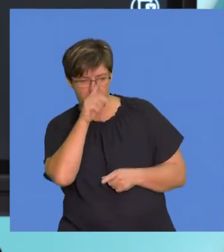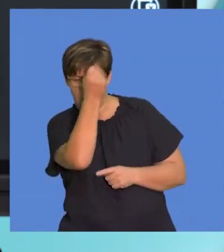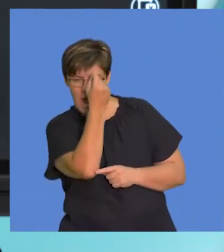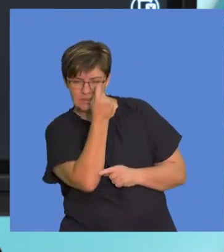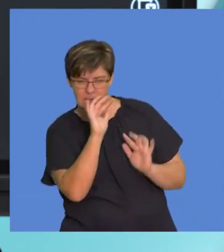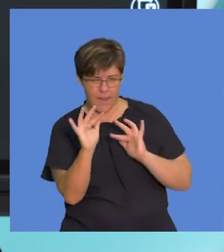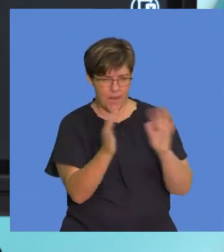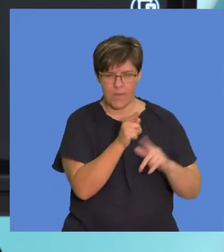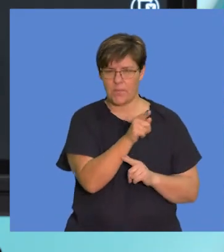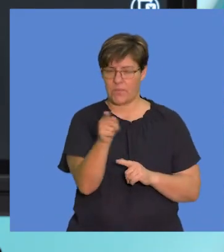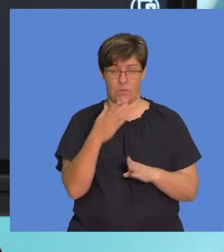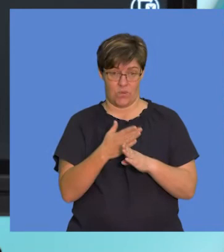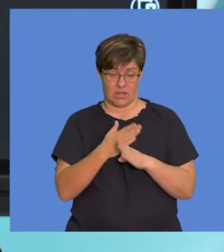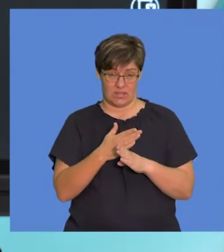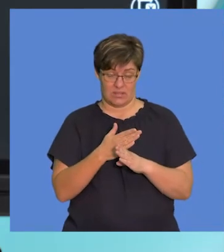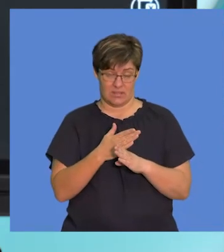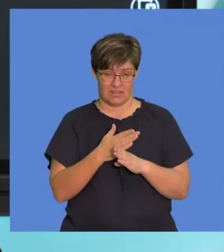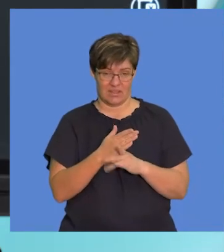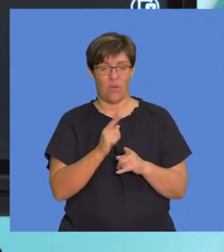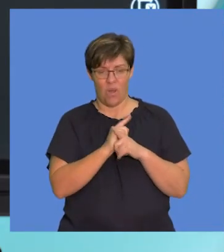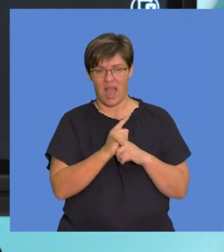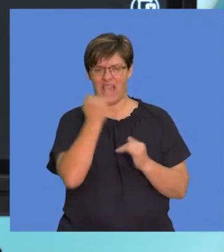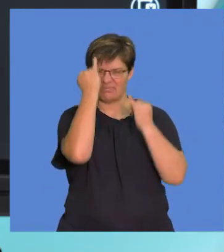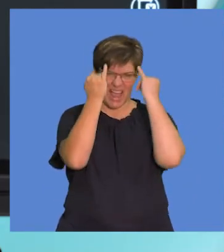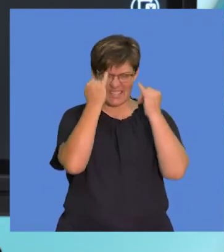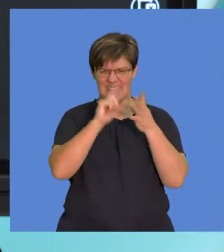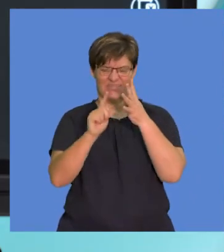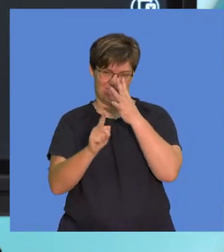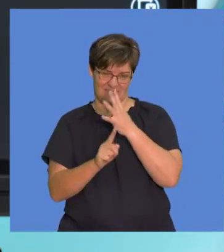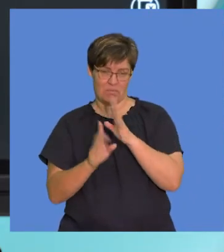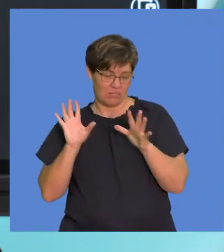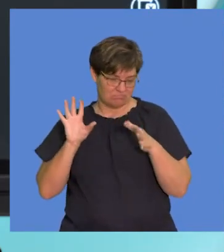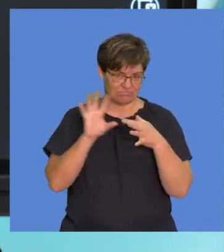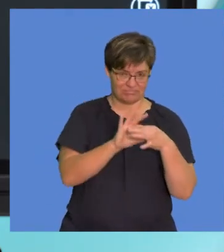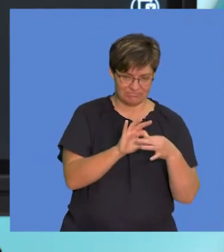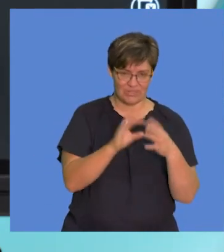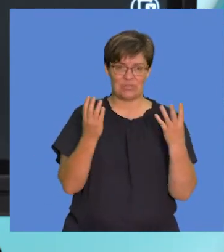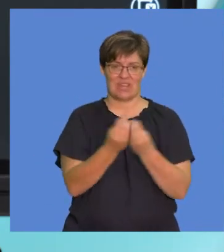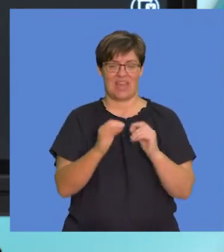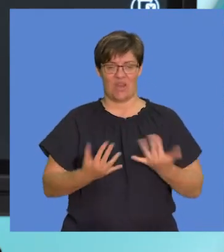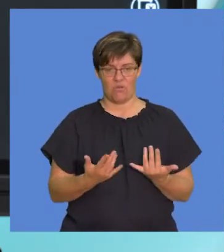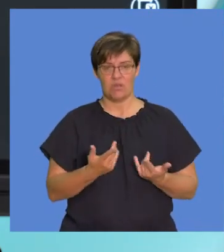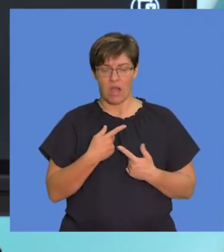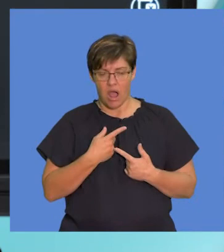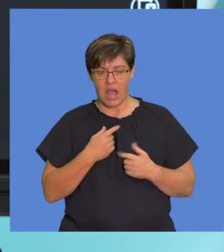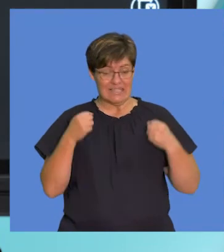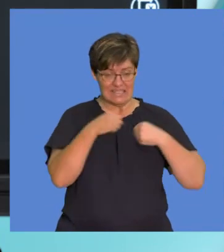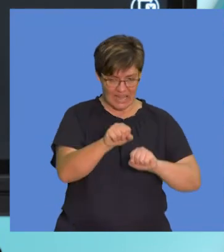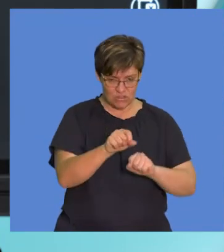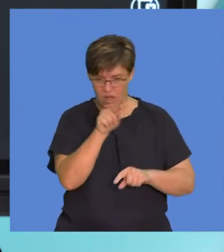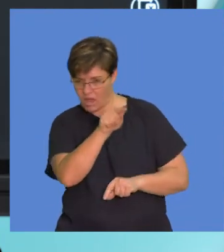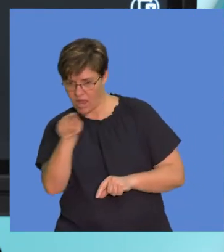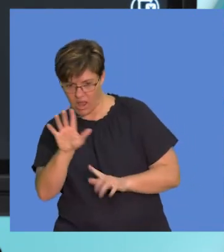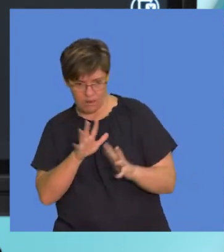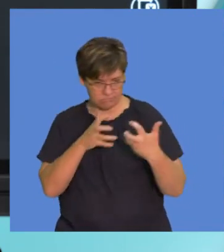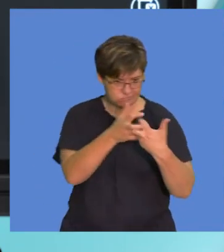and locate the concepts and understand how these ideas that we discuss in isolation, how they come together, and